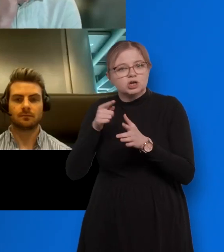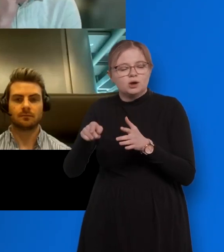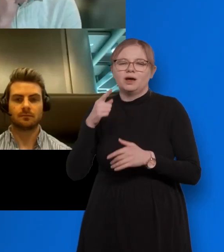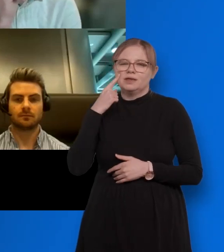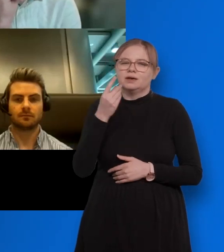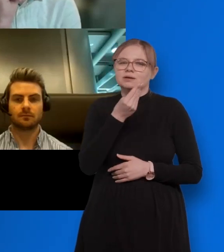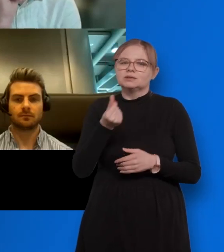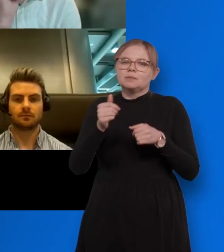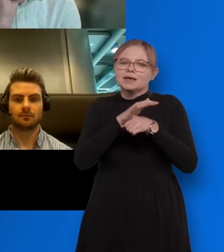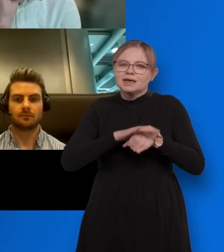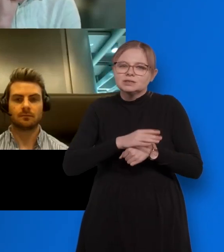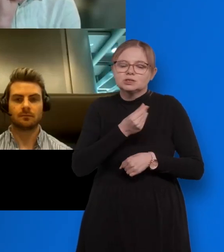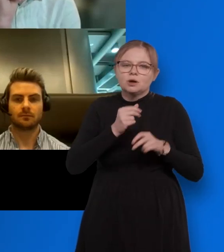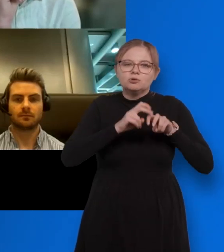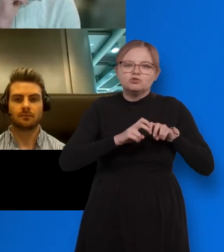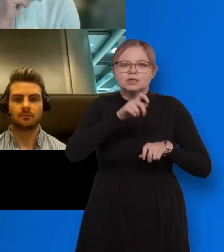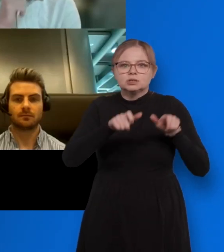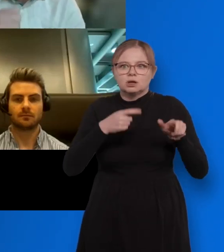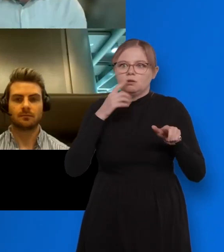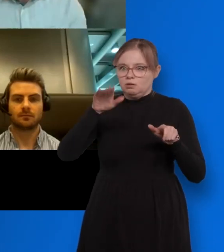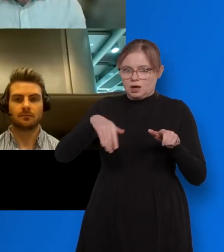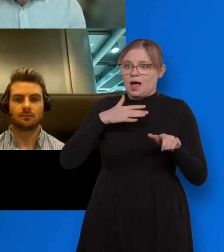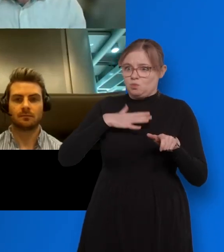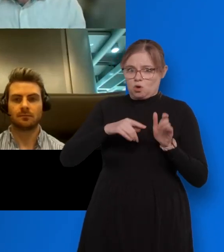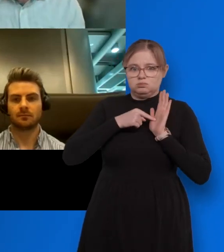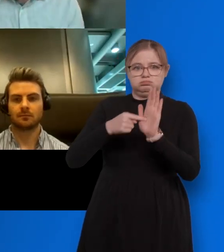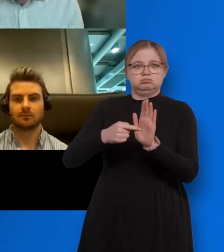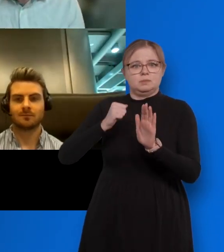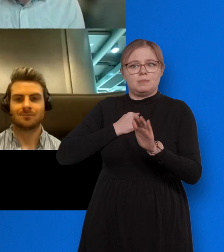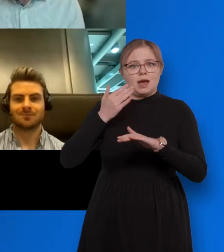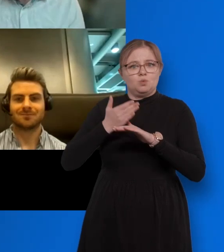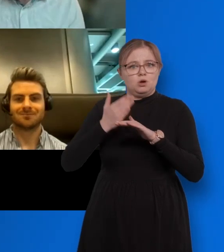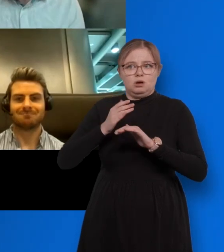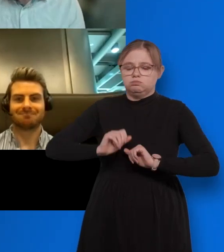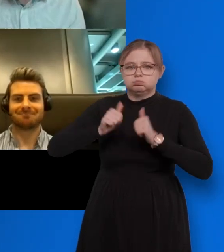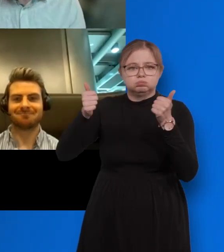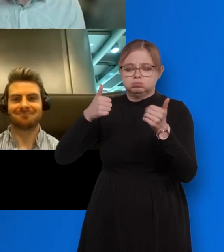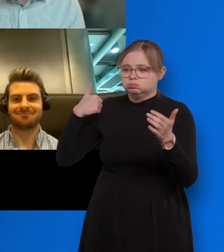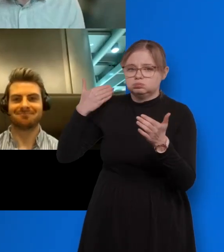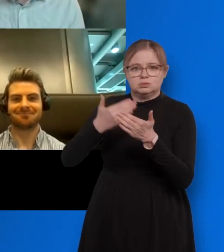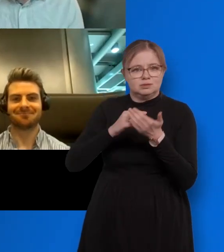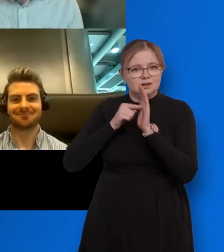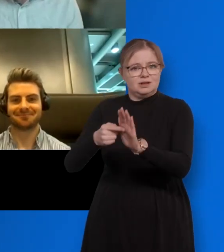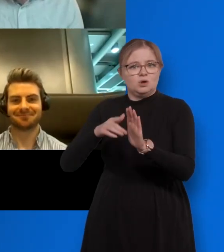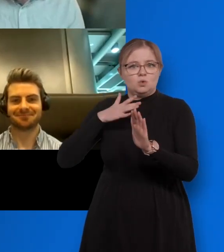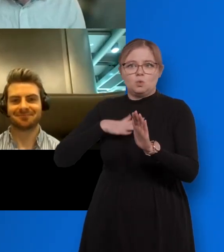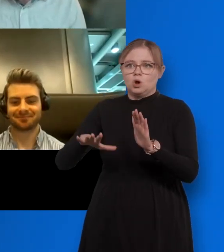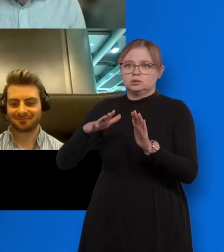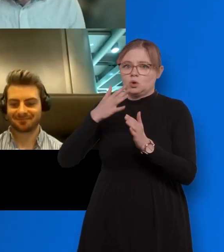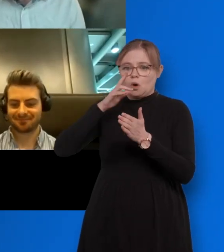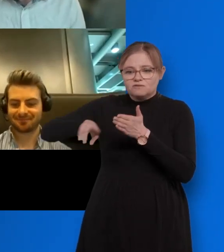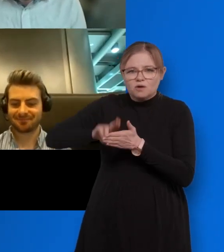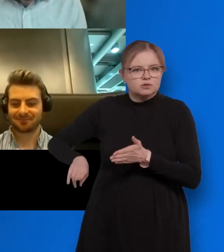cases where some researchers would say, I certainly want my prolific track record to be taken into account. Like, I actually don't want to be anonymized. I've worked really